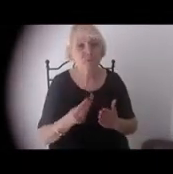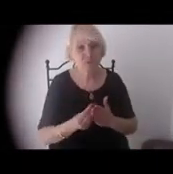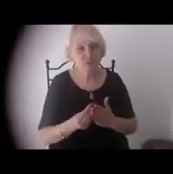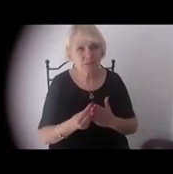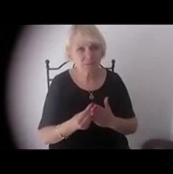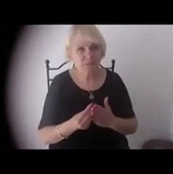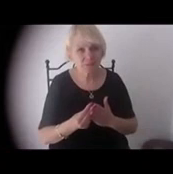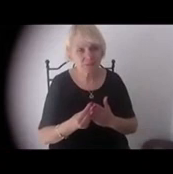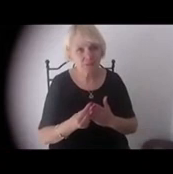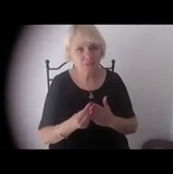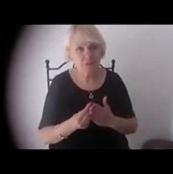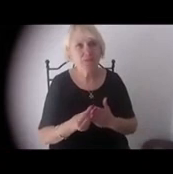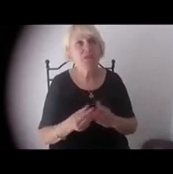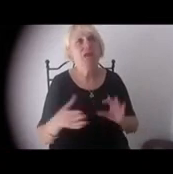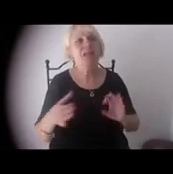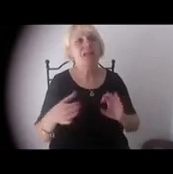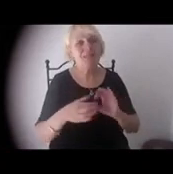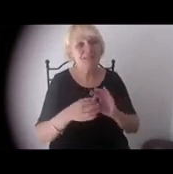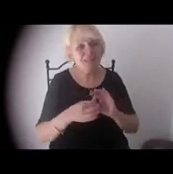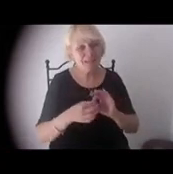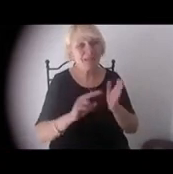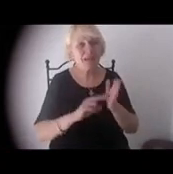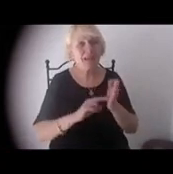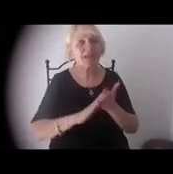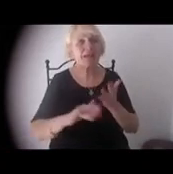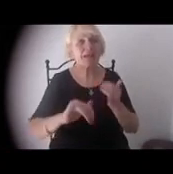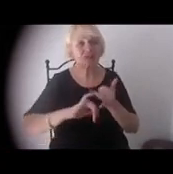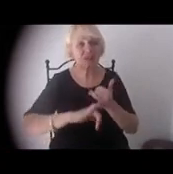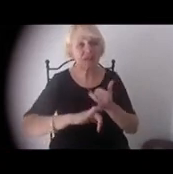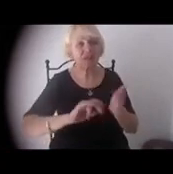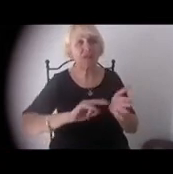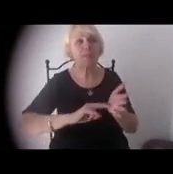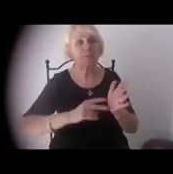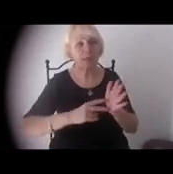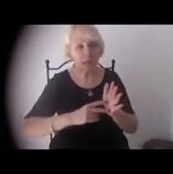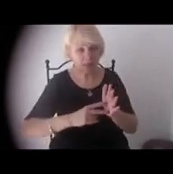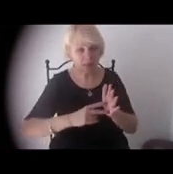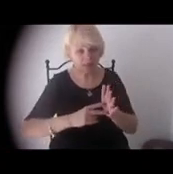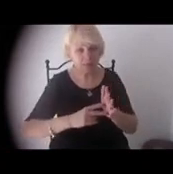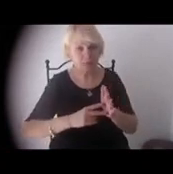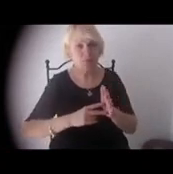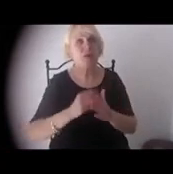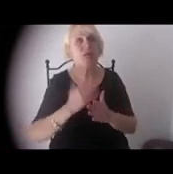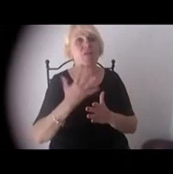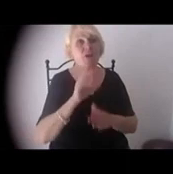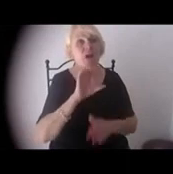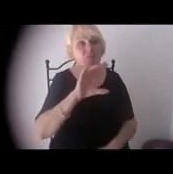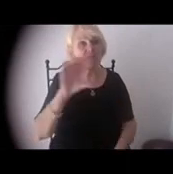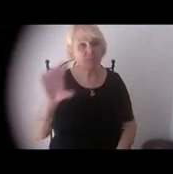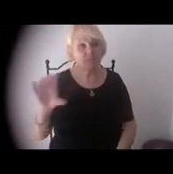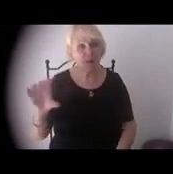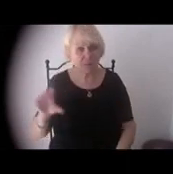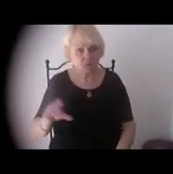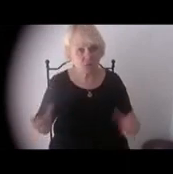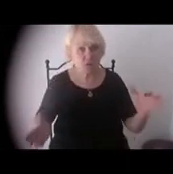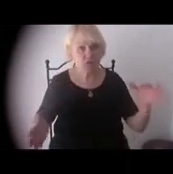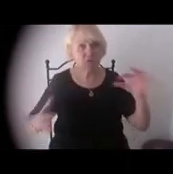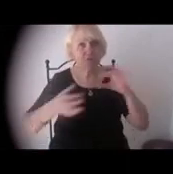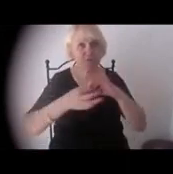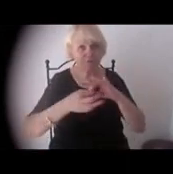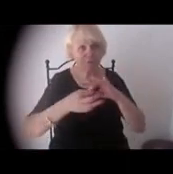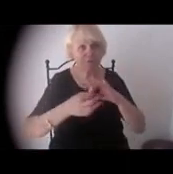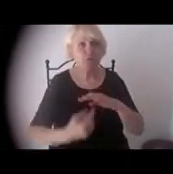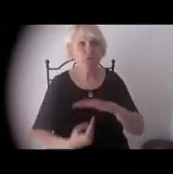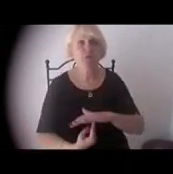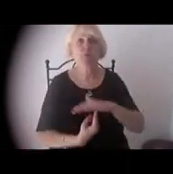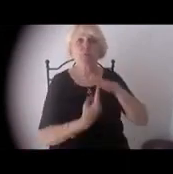work that's happening across Barnet, Enfield, Haringey, Camden, and Islington. And I think one of the key